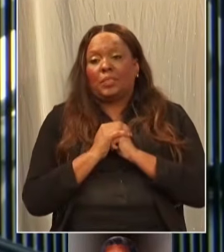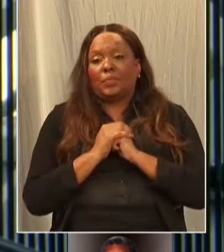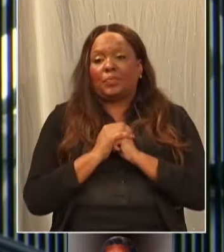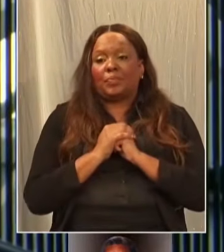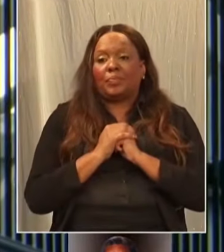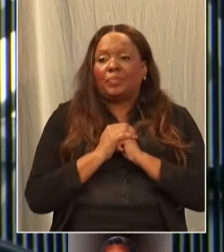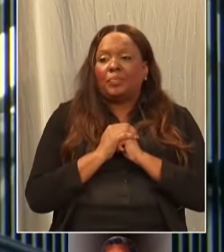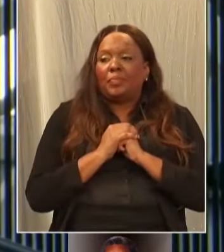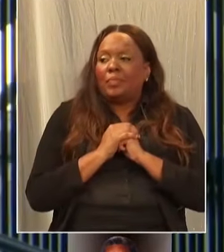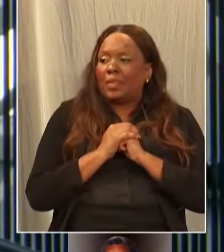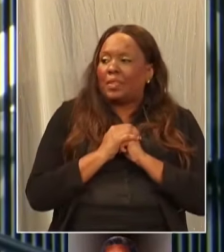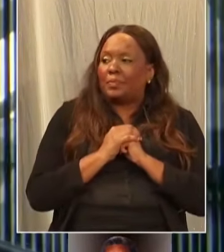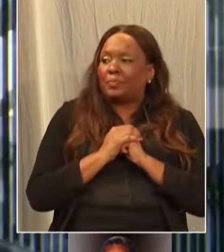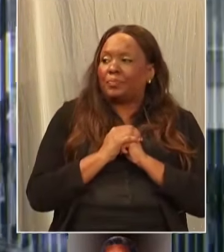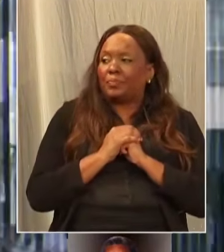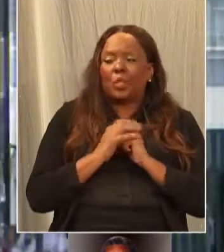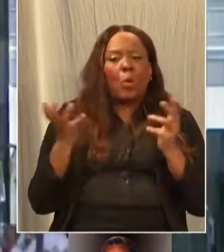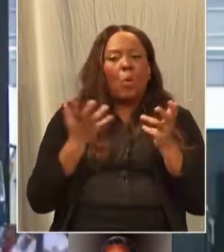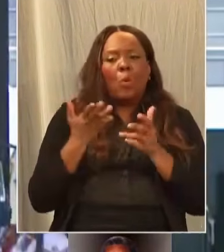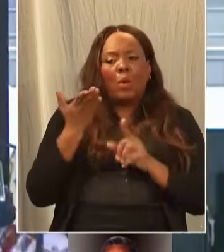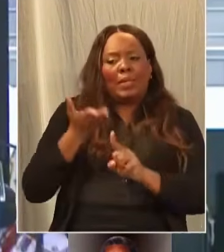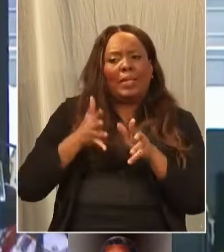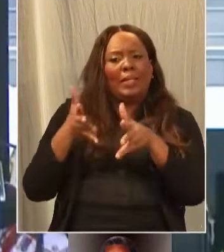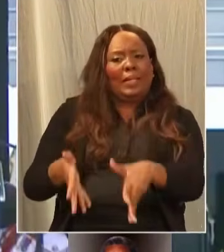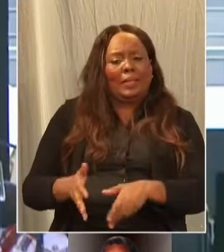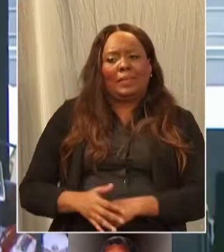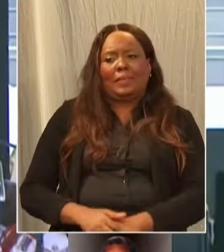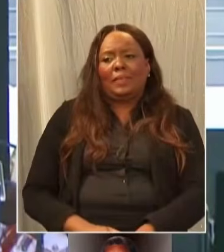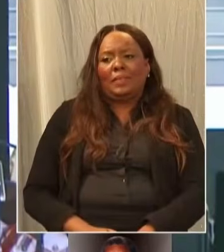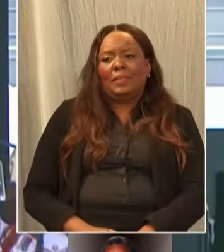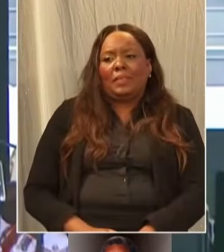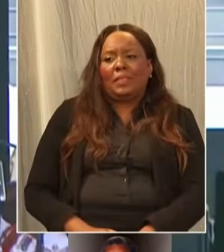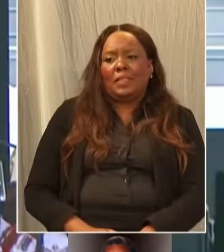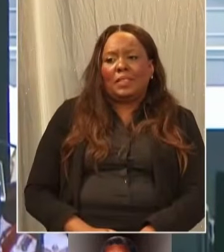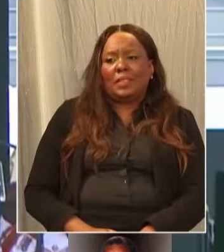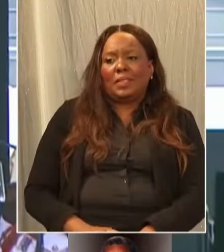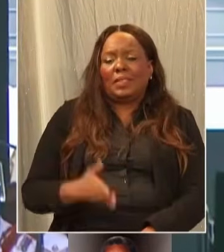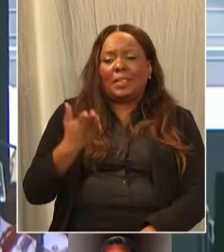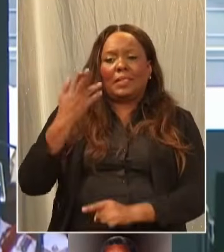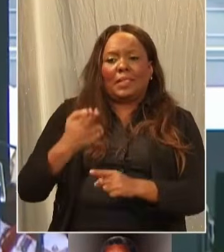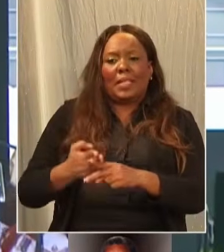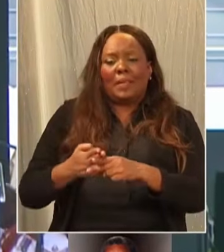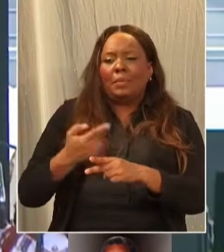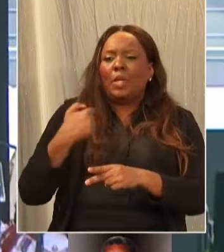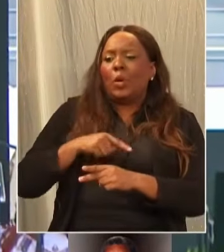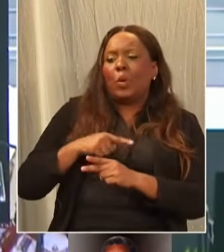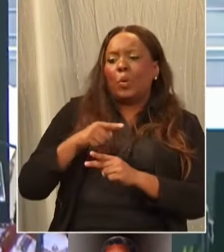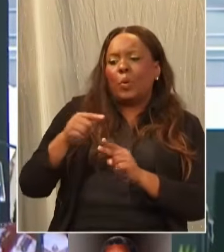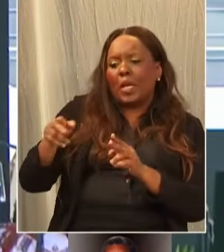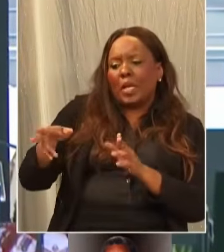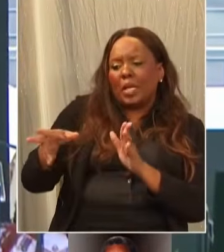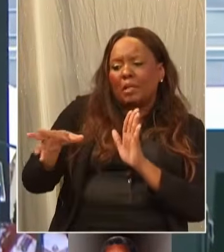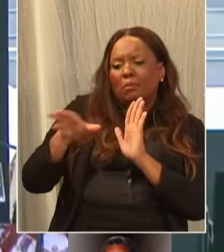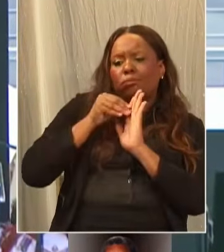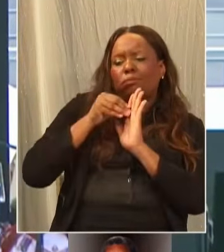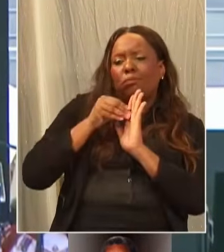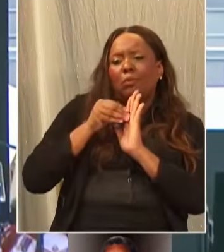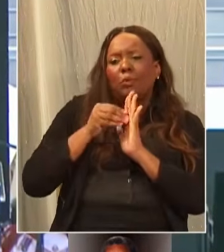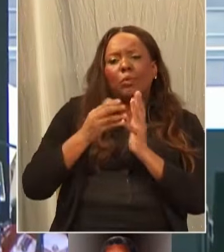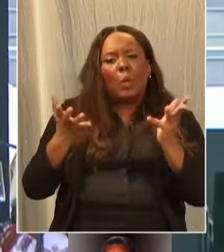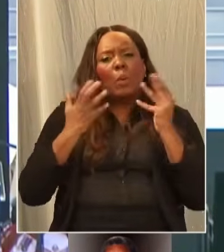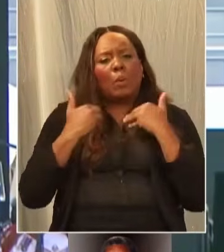has indeed left indelible footprints upon the sands of time. May we have the wisdom,